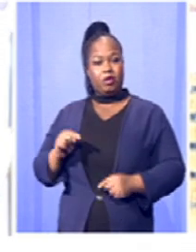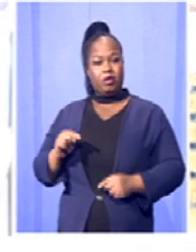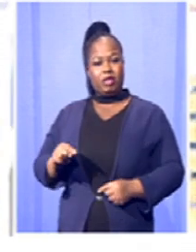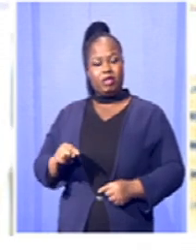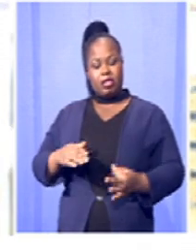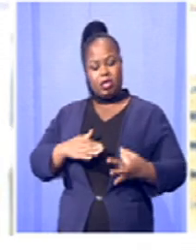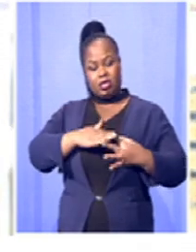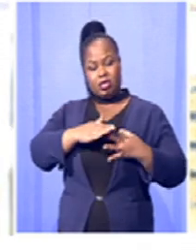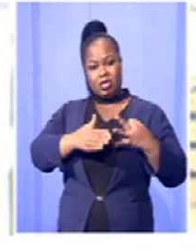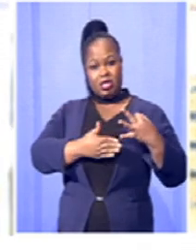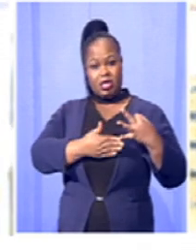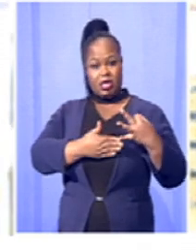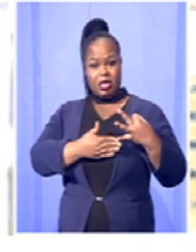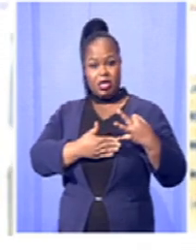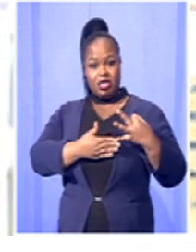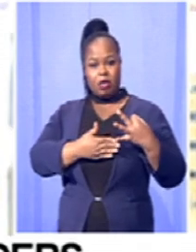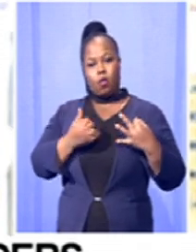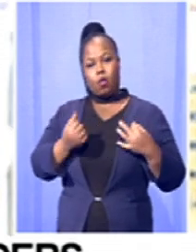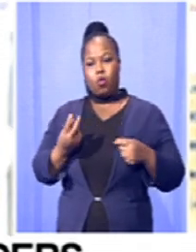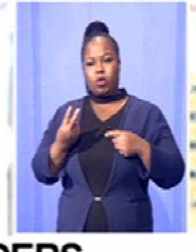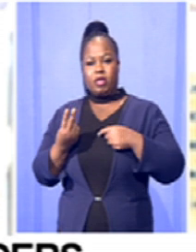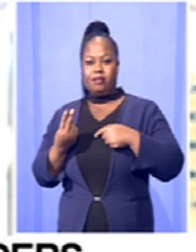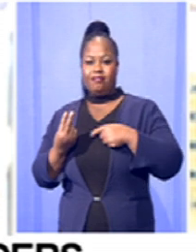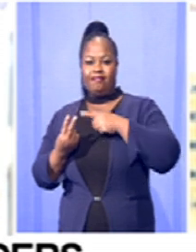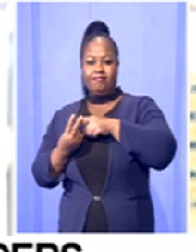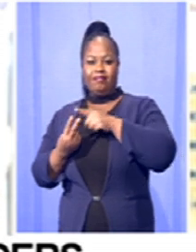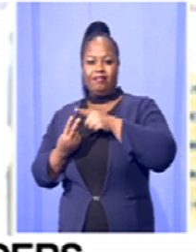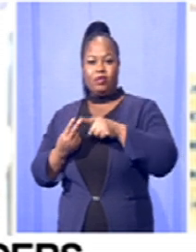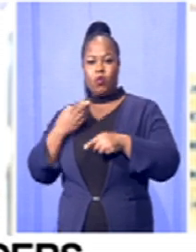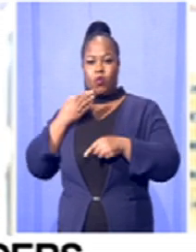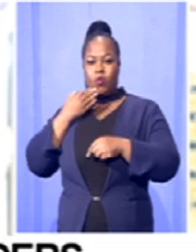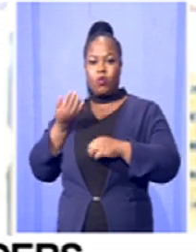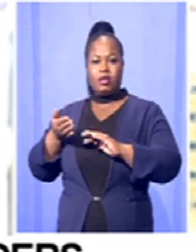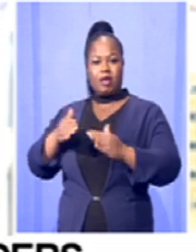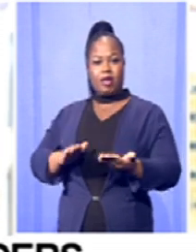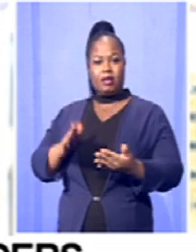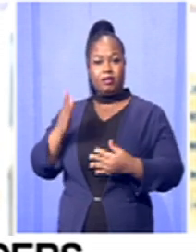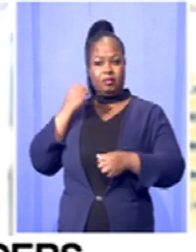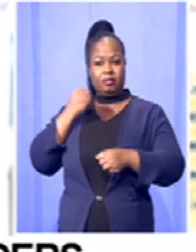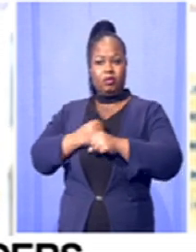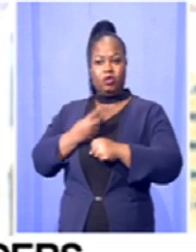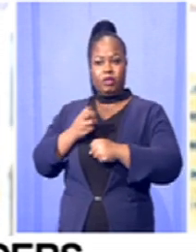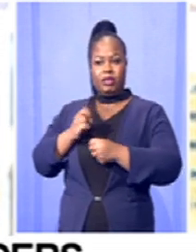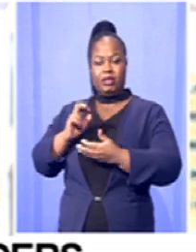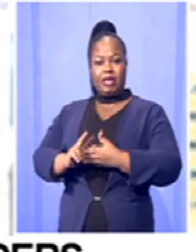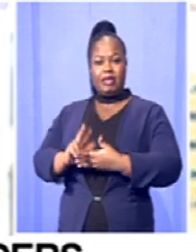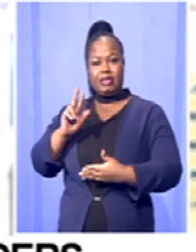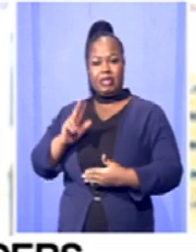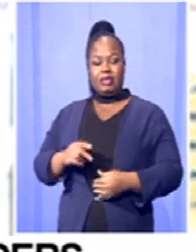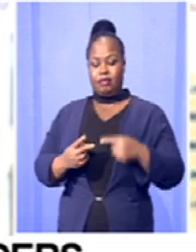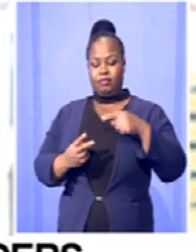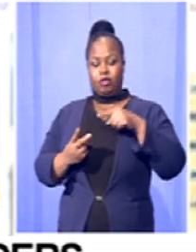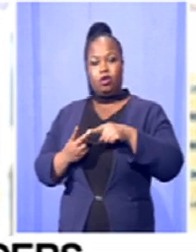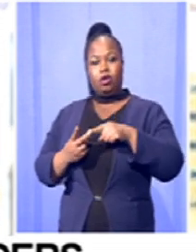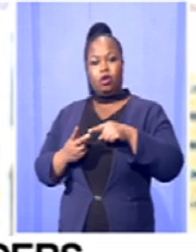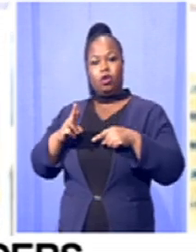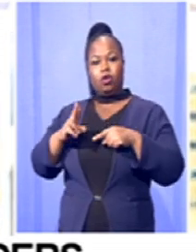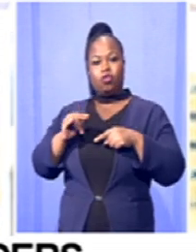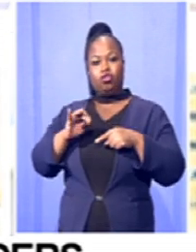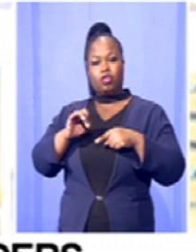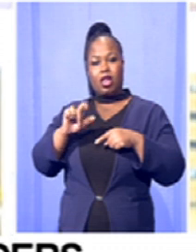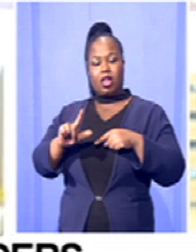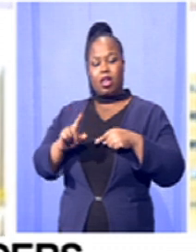trio or the couple that died in 2018, the Saunders, Dr. Rachel Saunders,